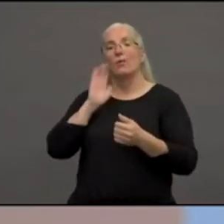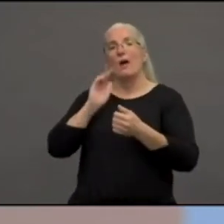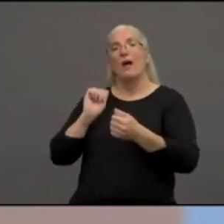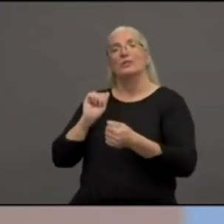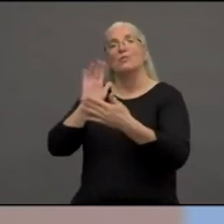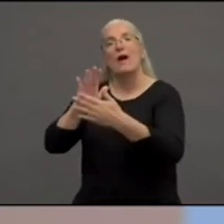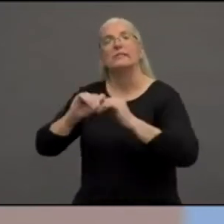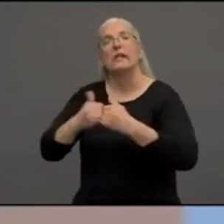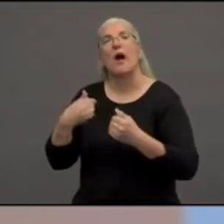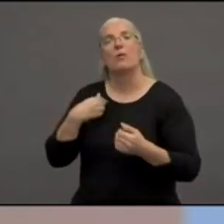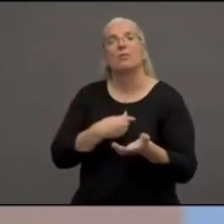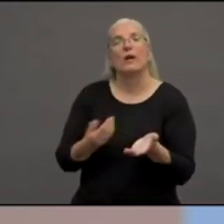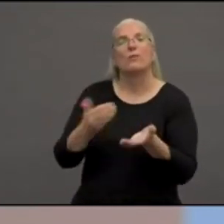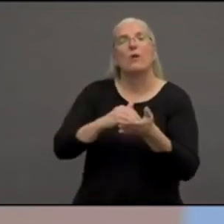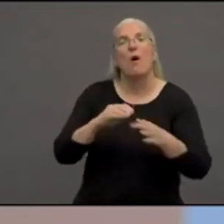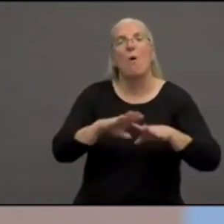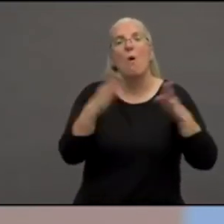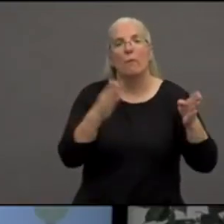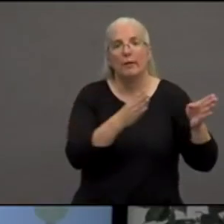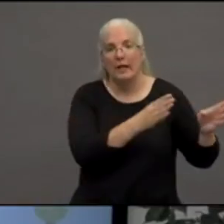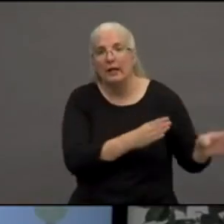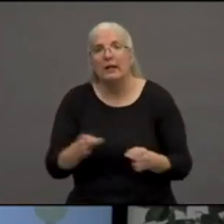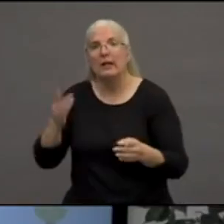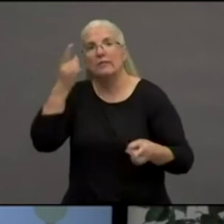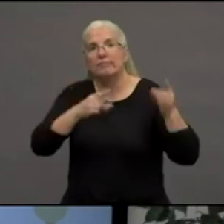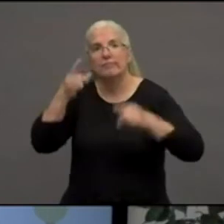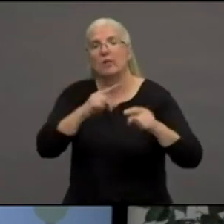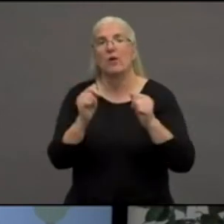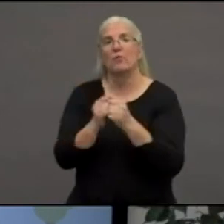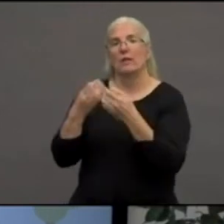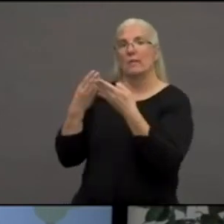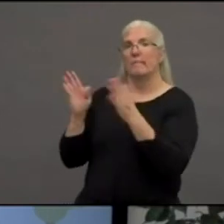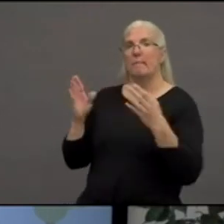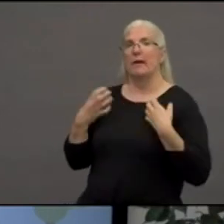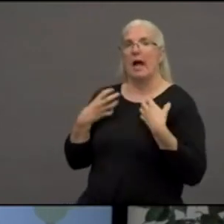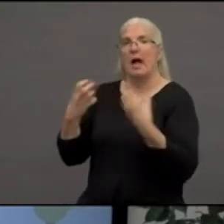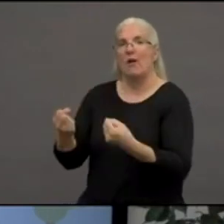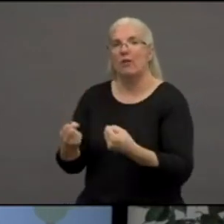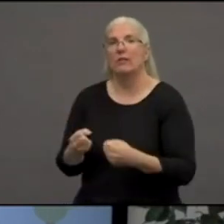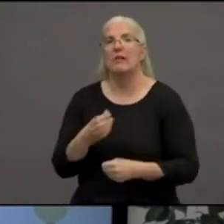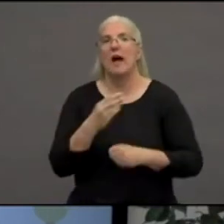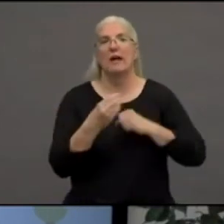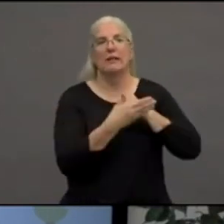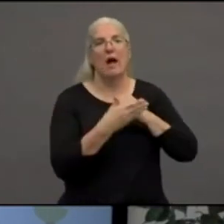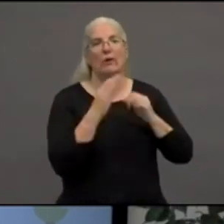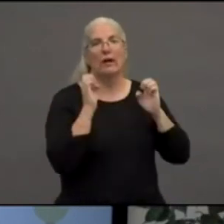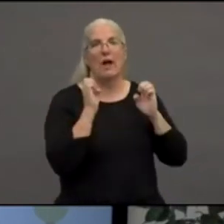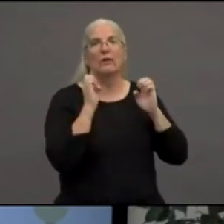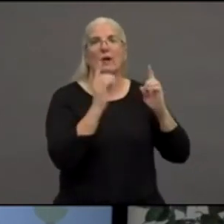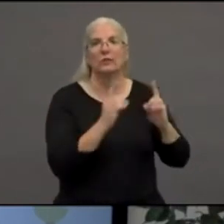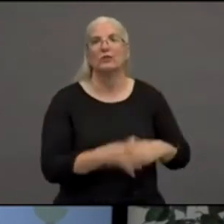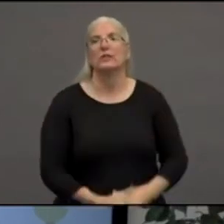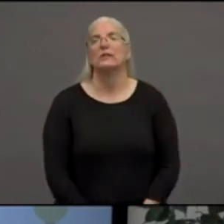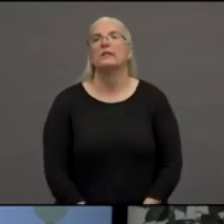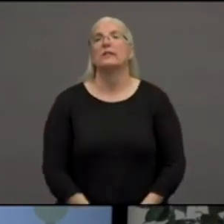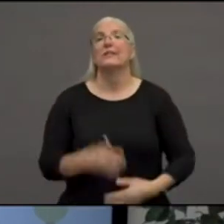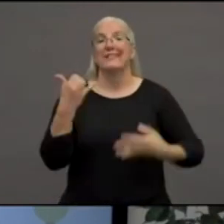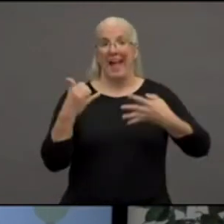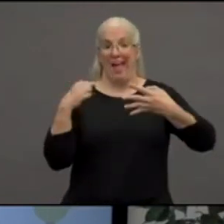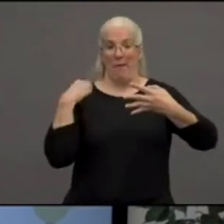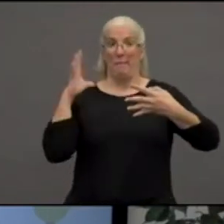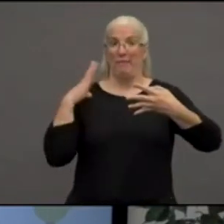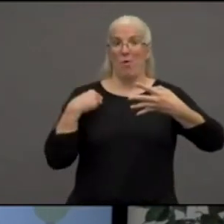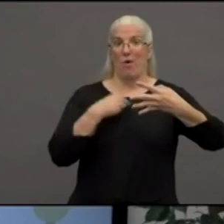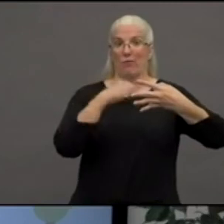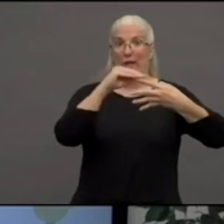coordination with public health. All right, so now that the county is in the red tier from purple, tier 2, how will